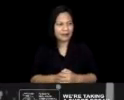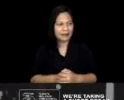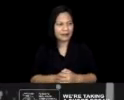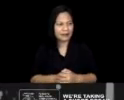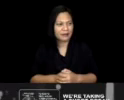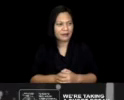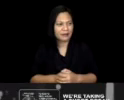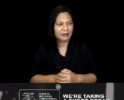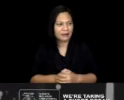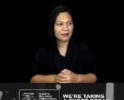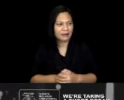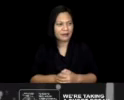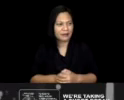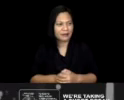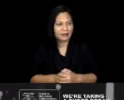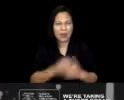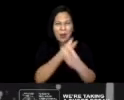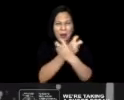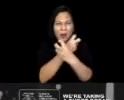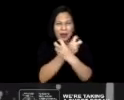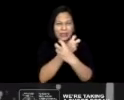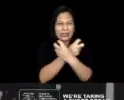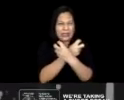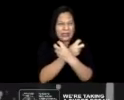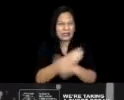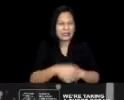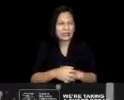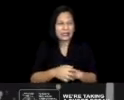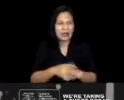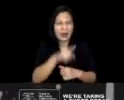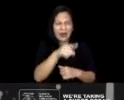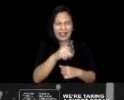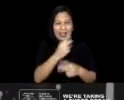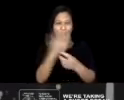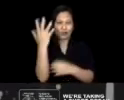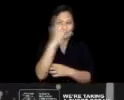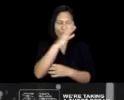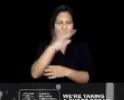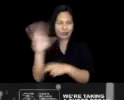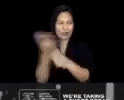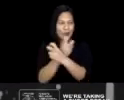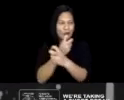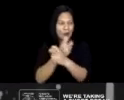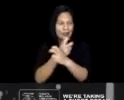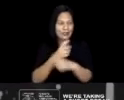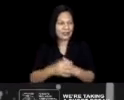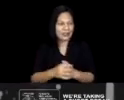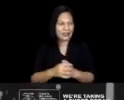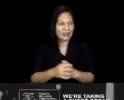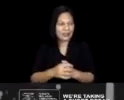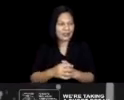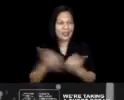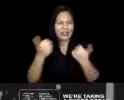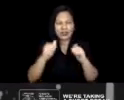culprit. Poison. That tree is Poison. They used this to get rid of a prickly pear cacti